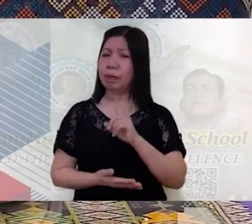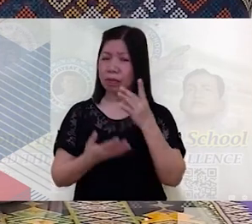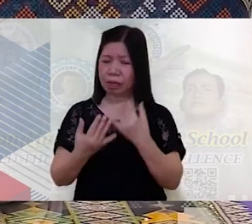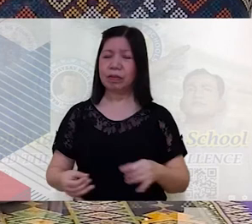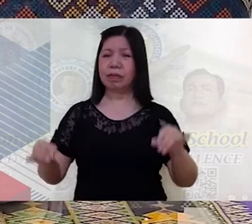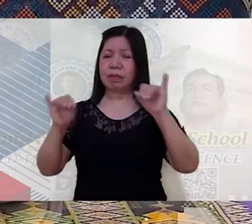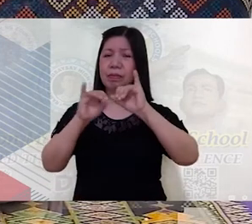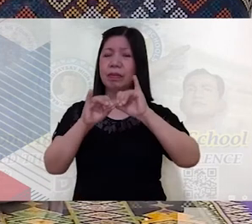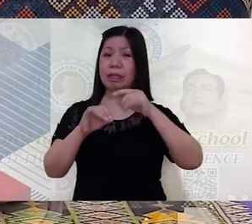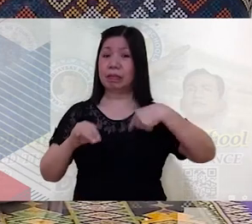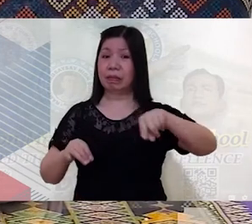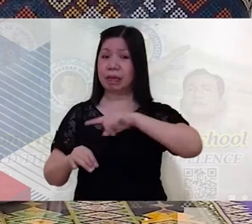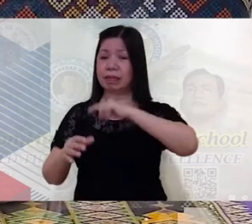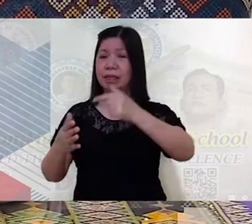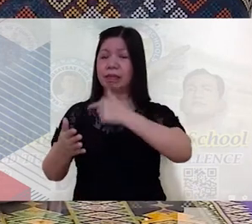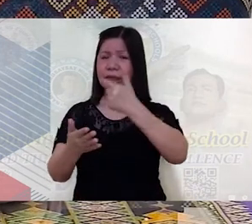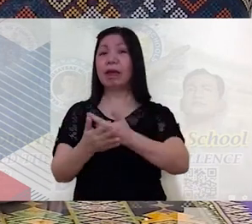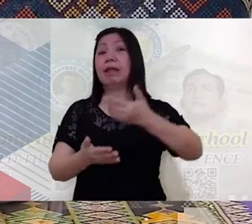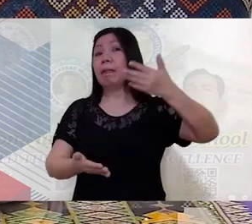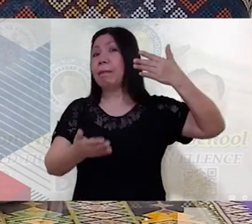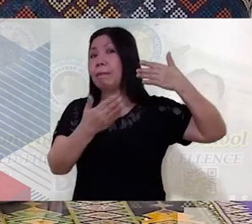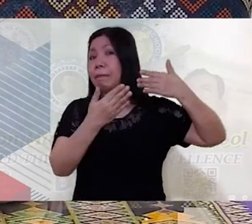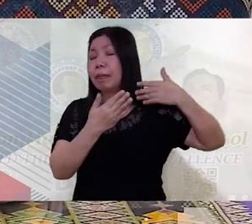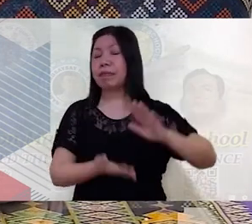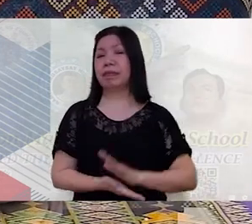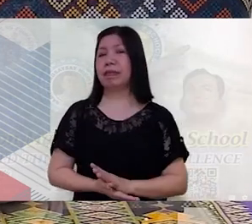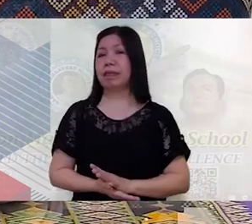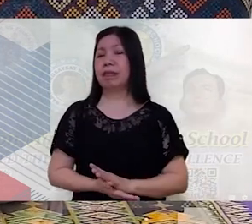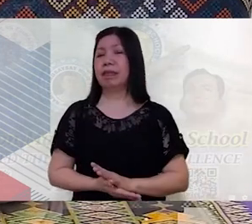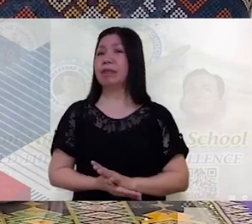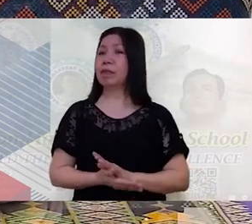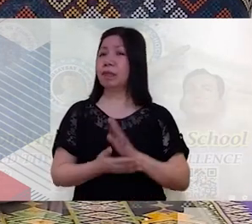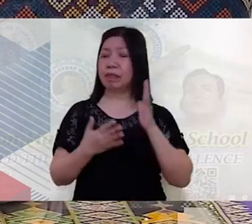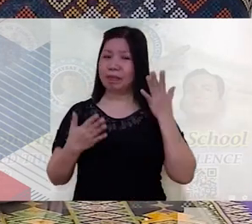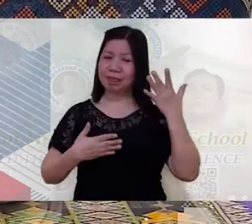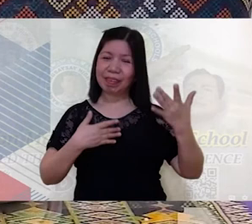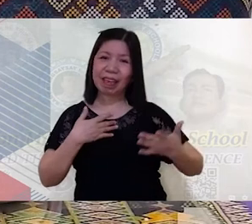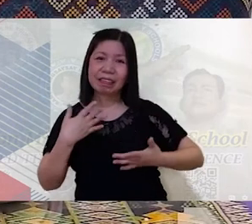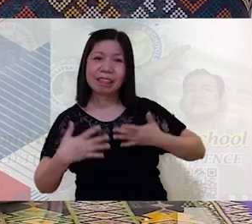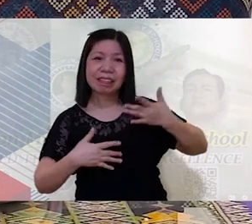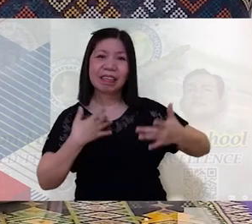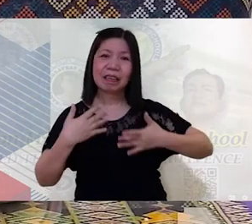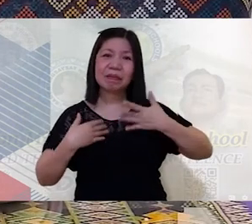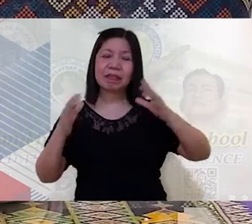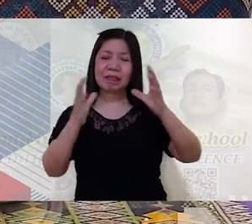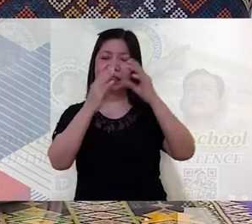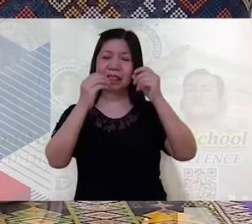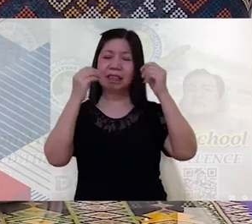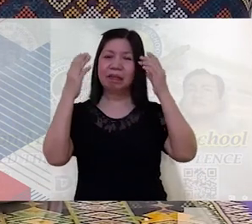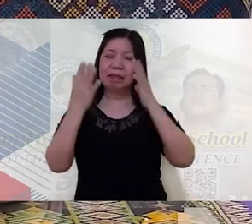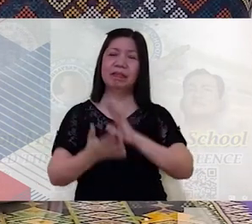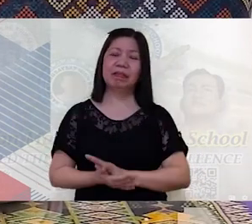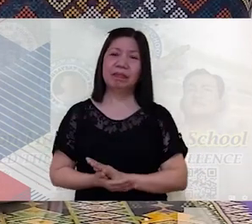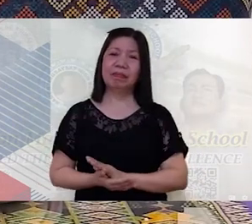more important to us graduates at that time was the excitement of the